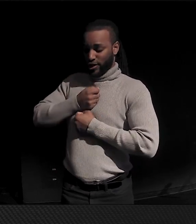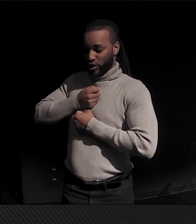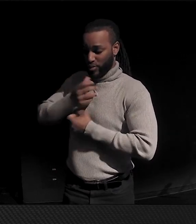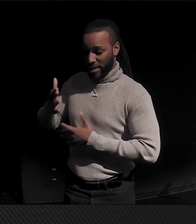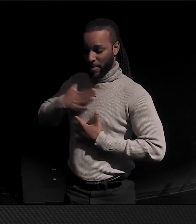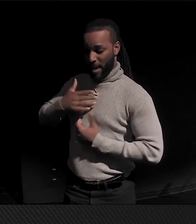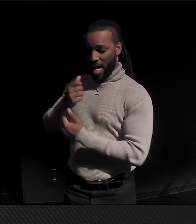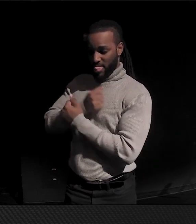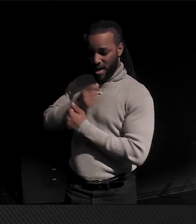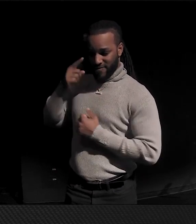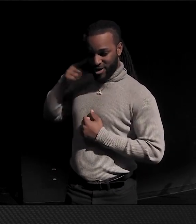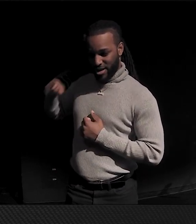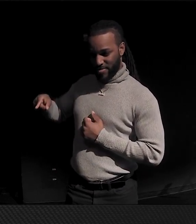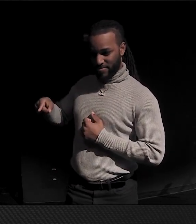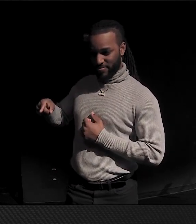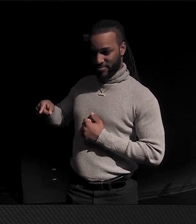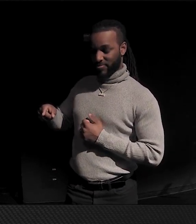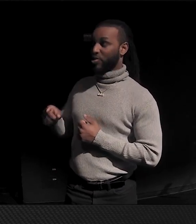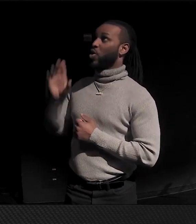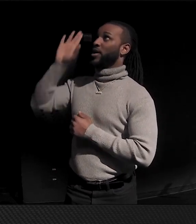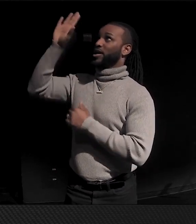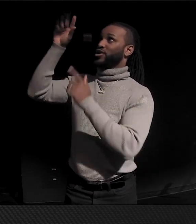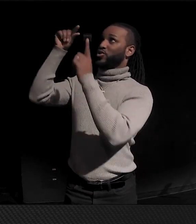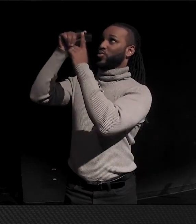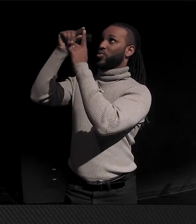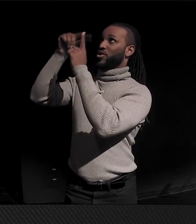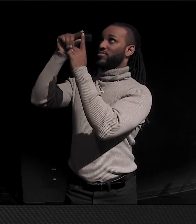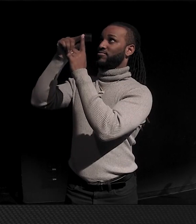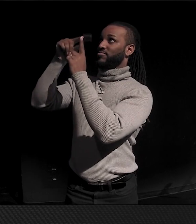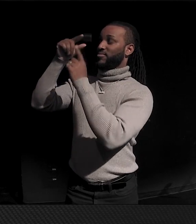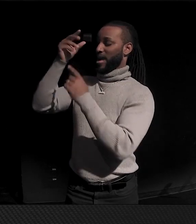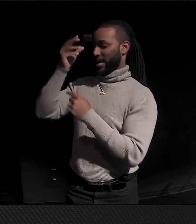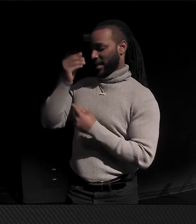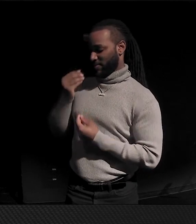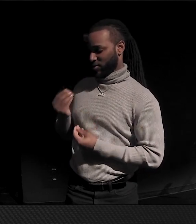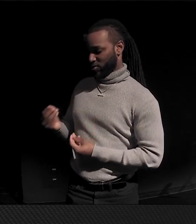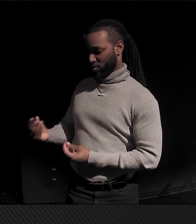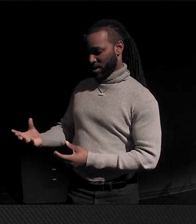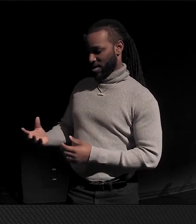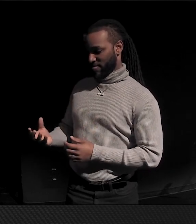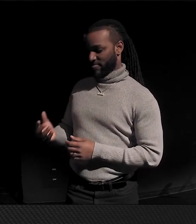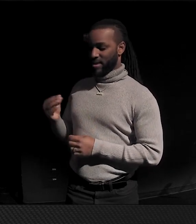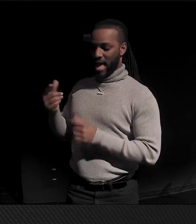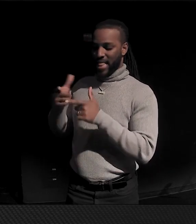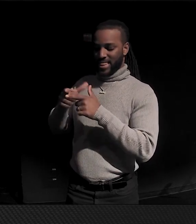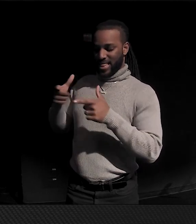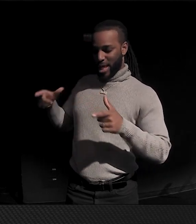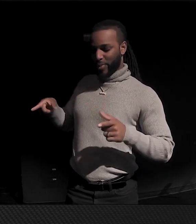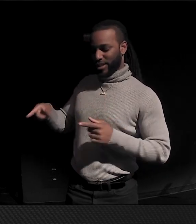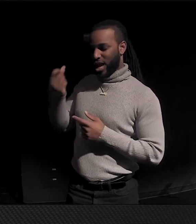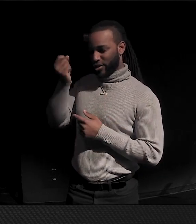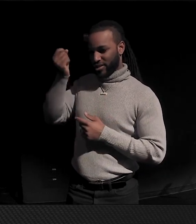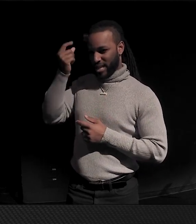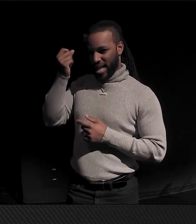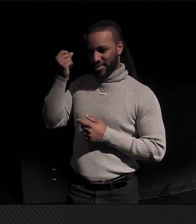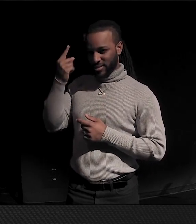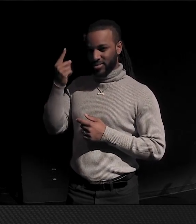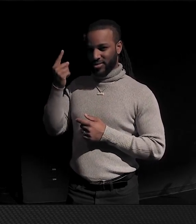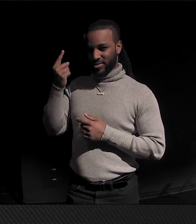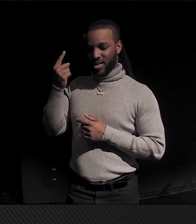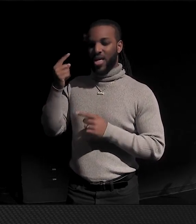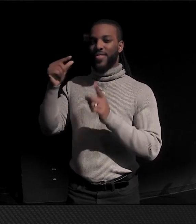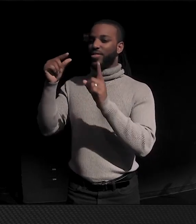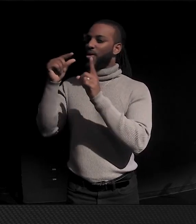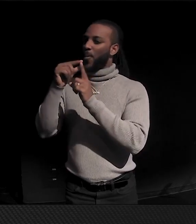love for him is to give his word back to him in the language that he phrases it. Like this, the